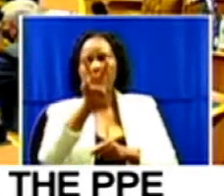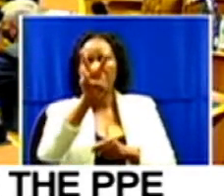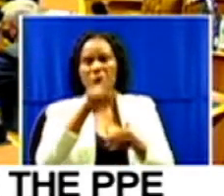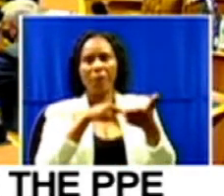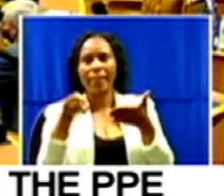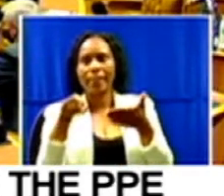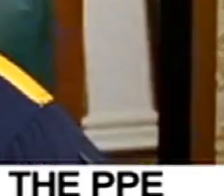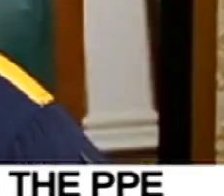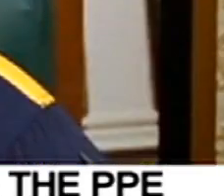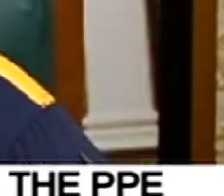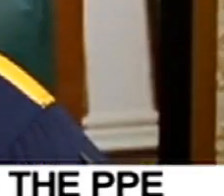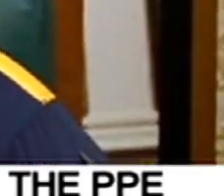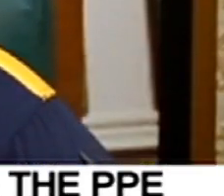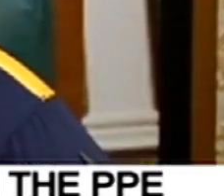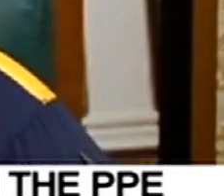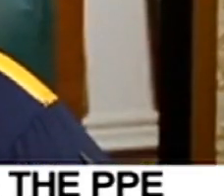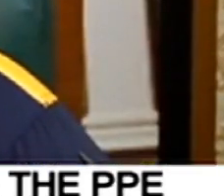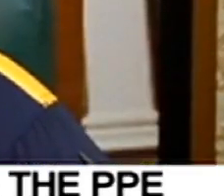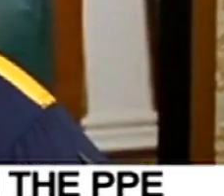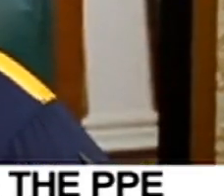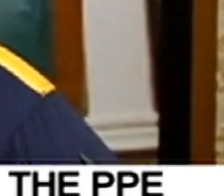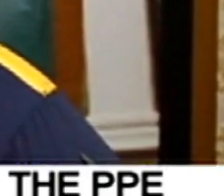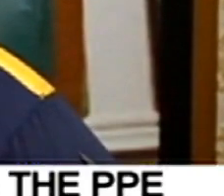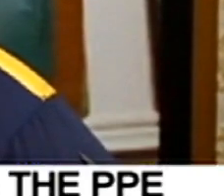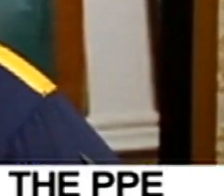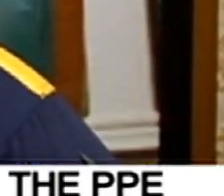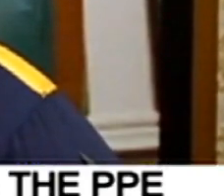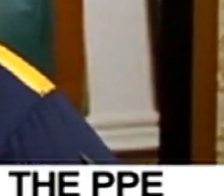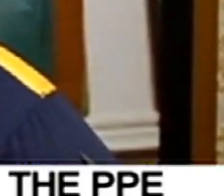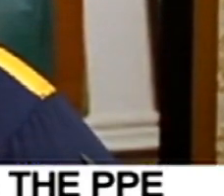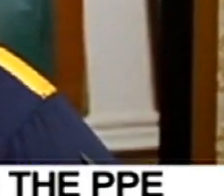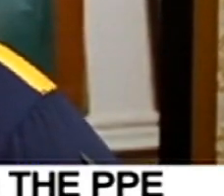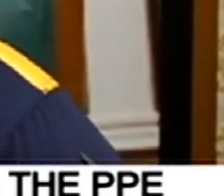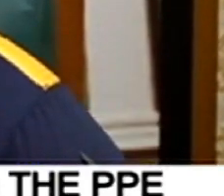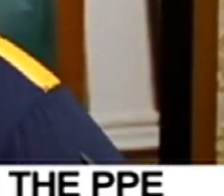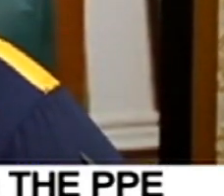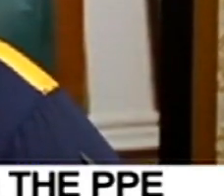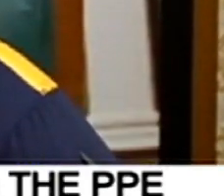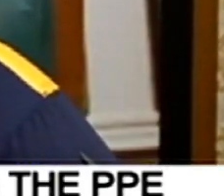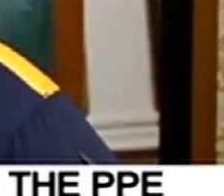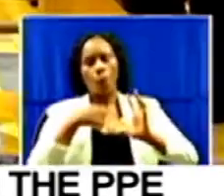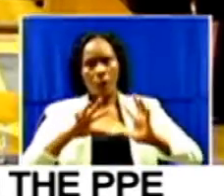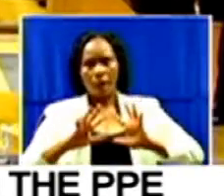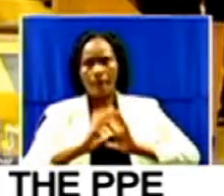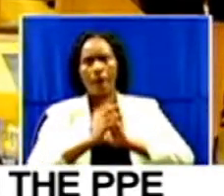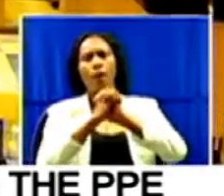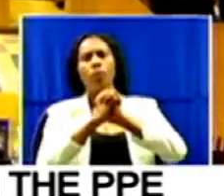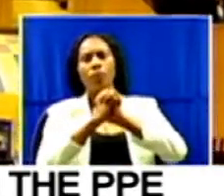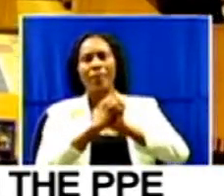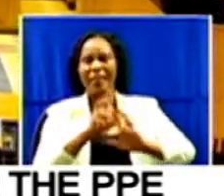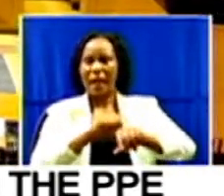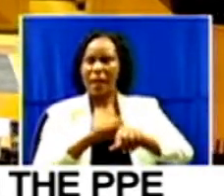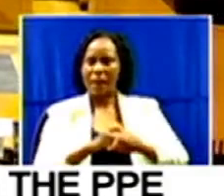a statement released on Sunday, Majodina indicated that she's willing to appear before the ANC National Integrity